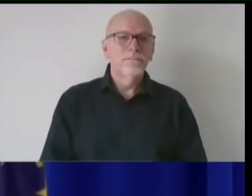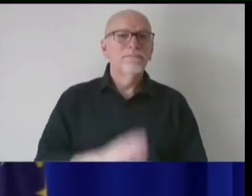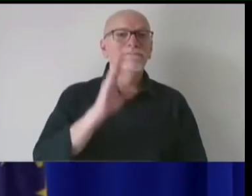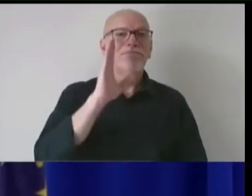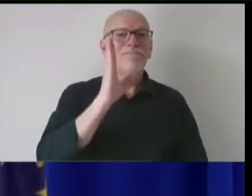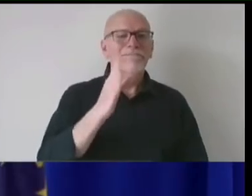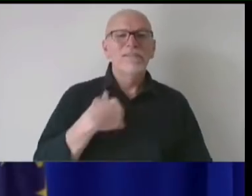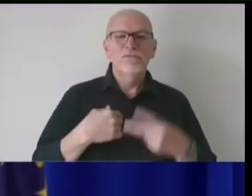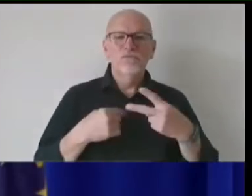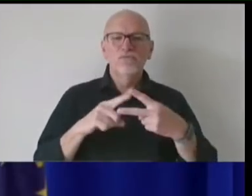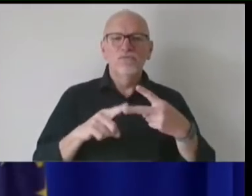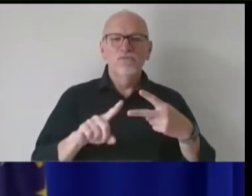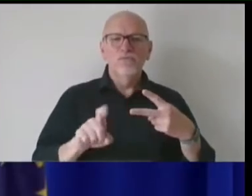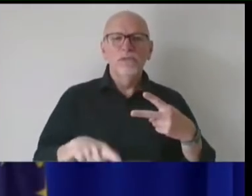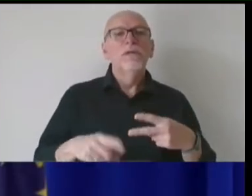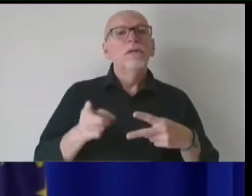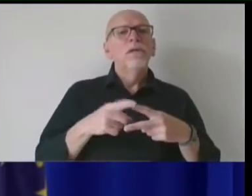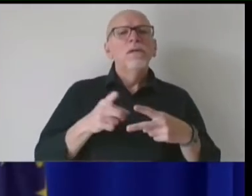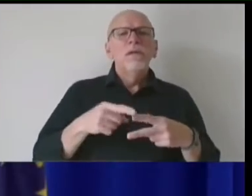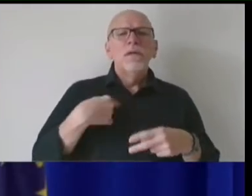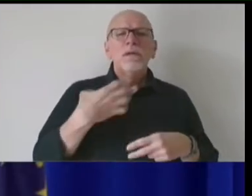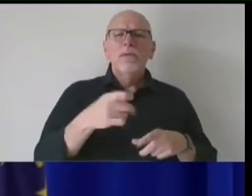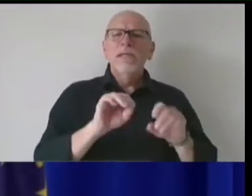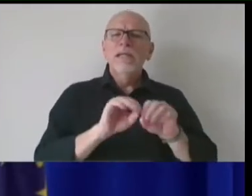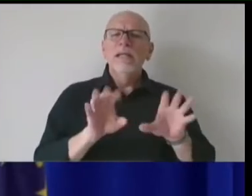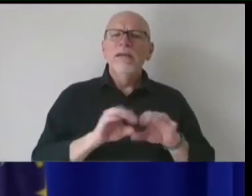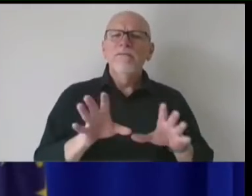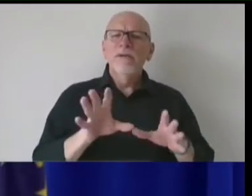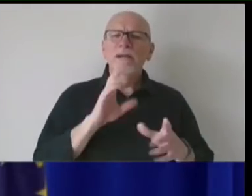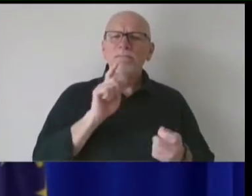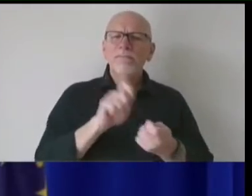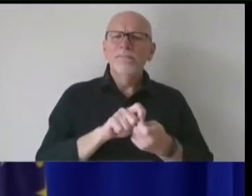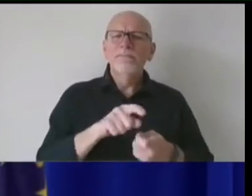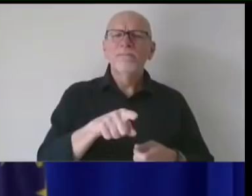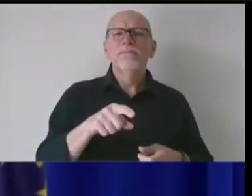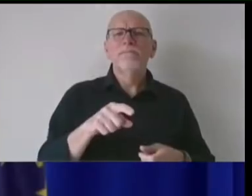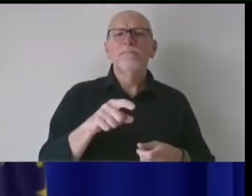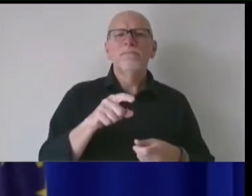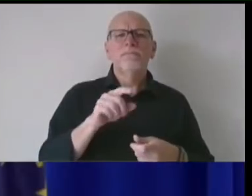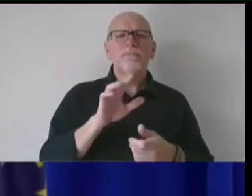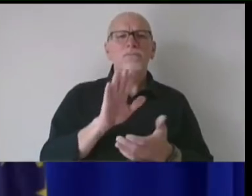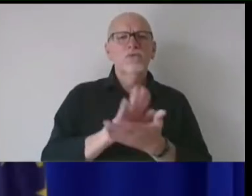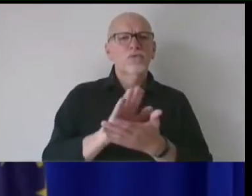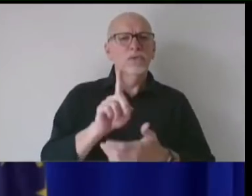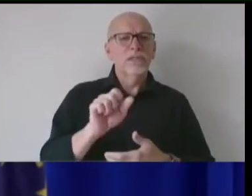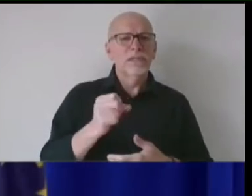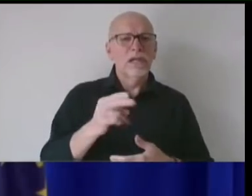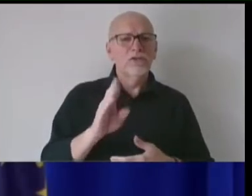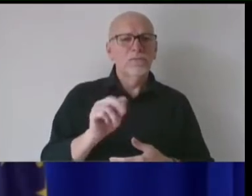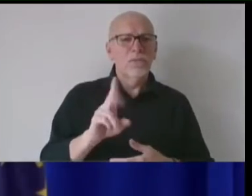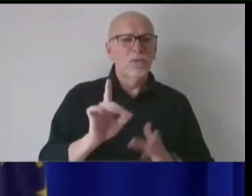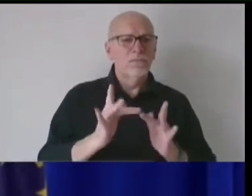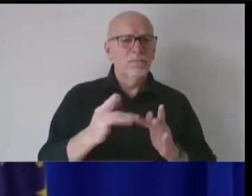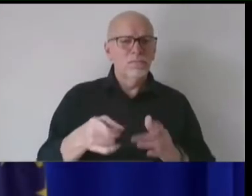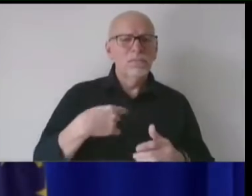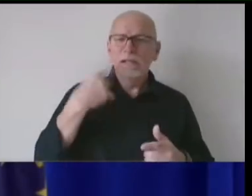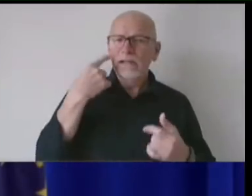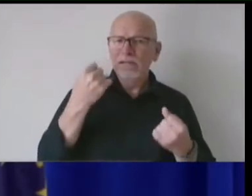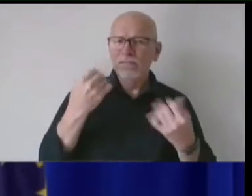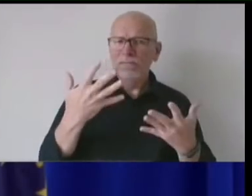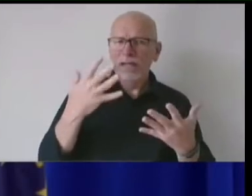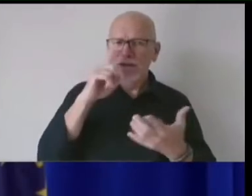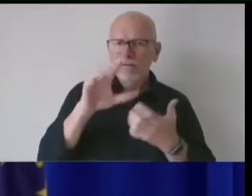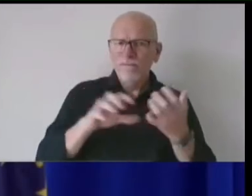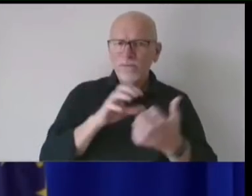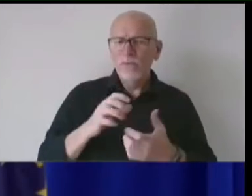I have two quick questions. The first is I wanted you to clarify very specifically on the school dashboard. I think there's a lot of confusion. Last